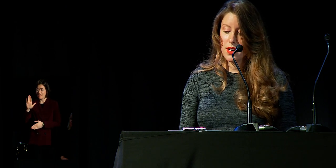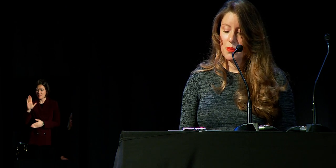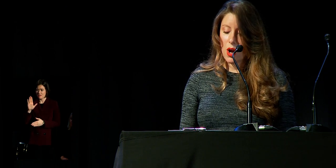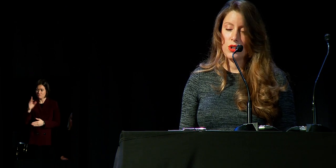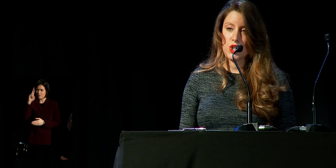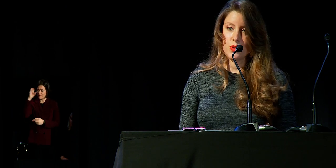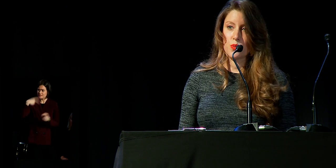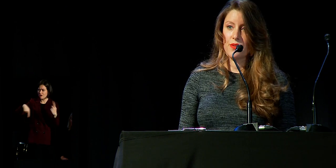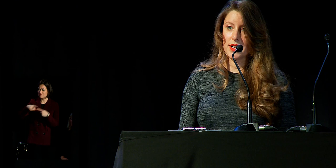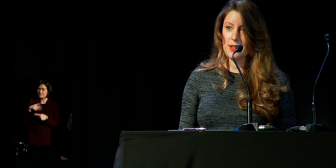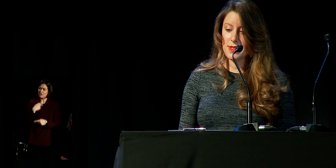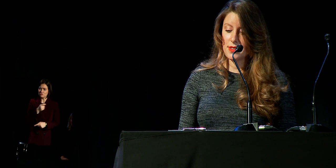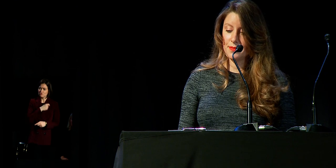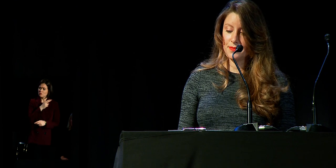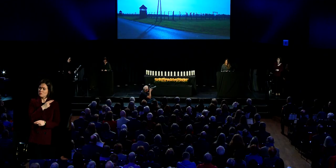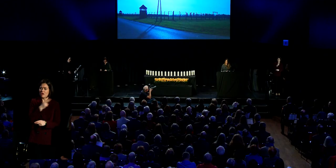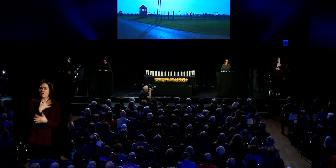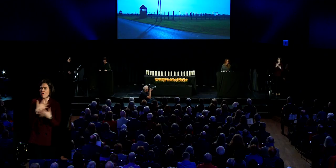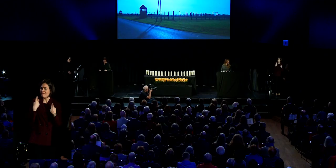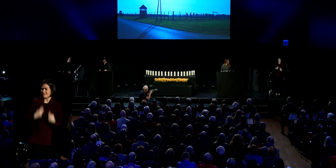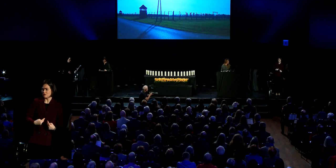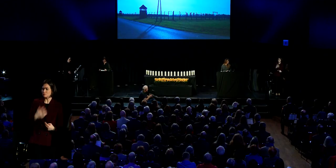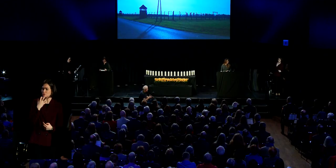Jews, but all Jews were victims.